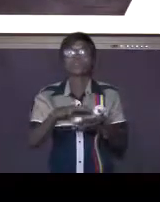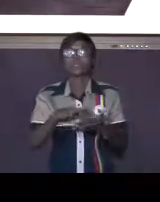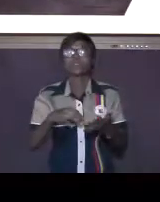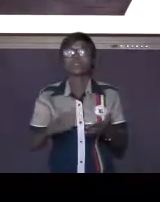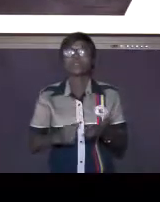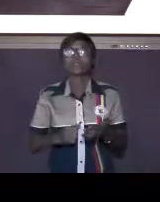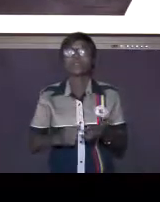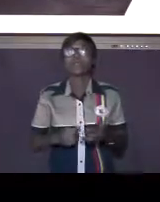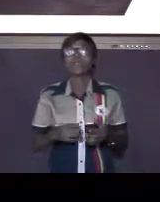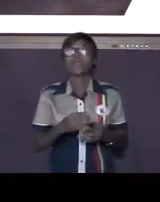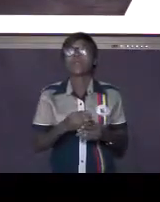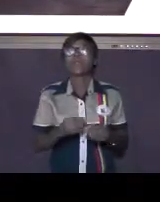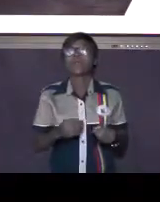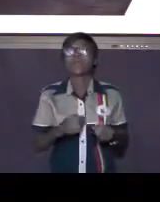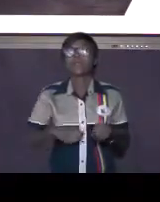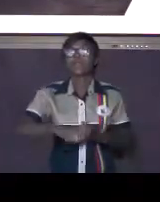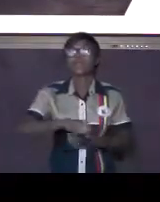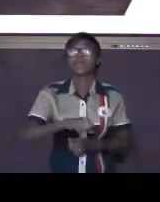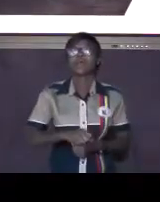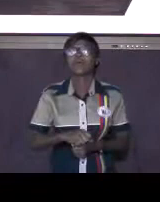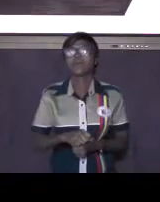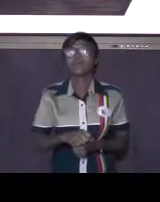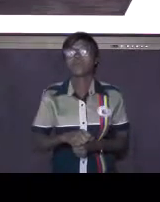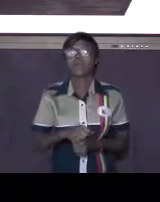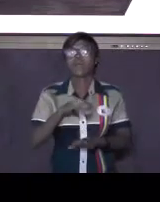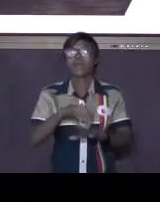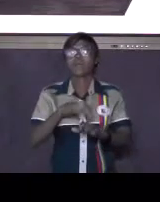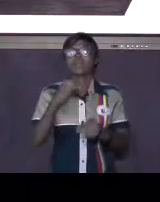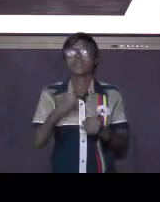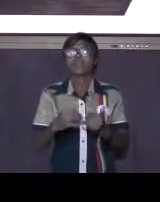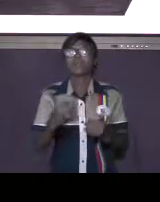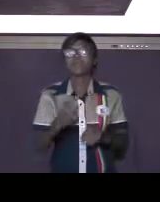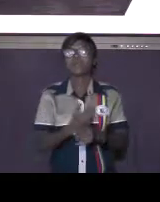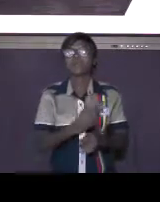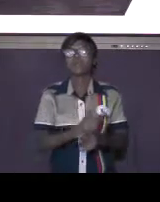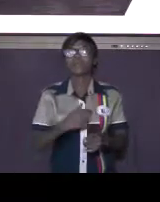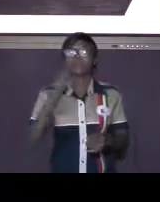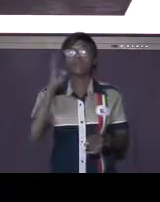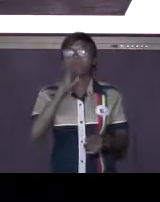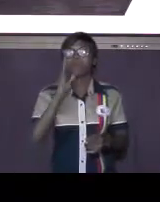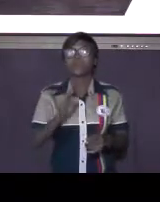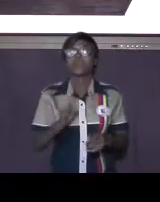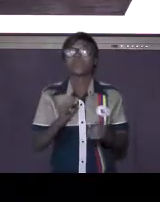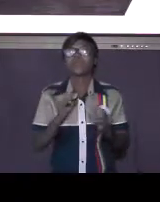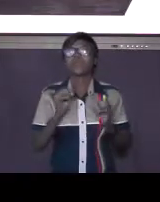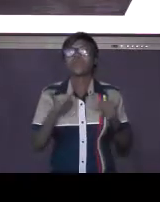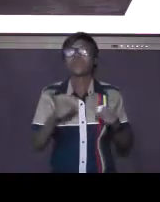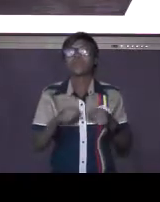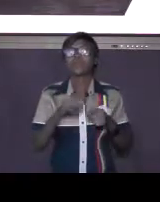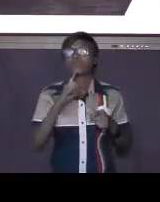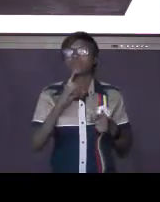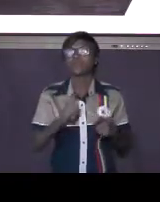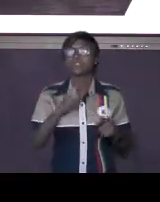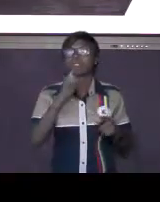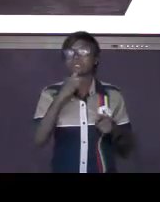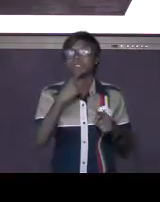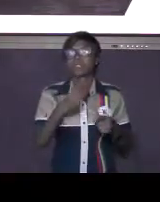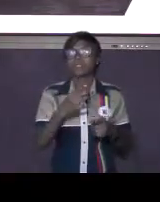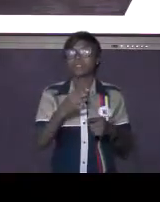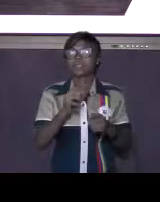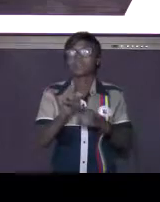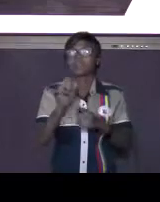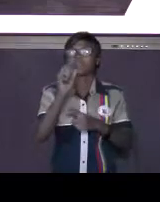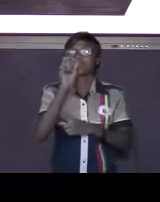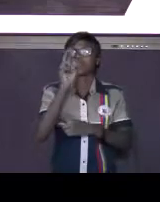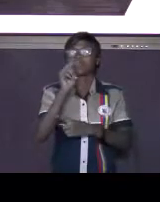land areas in hectares. At the end of the lesson, you should be able to state the units for measuring land